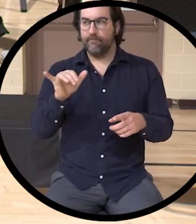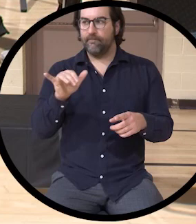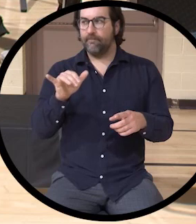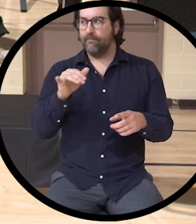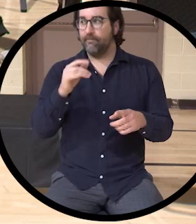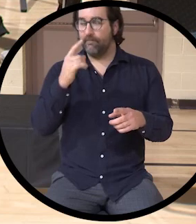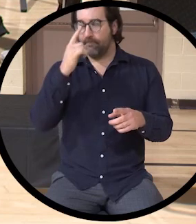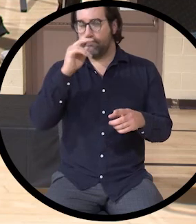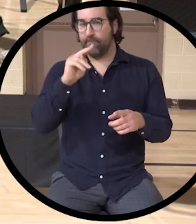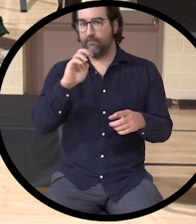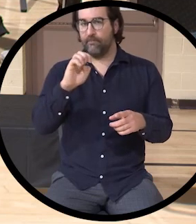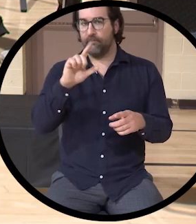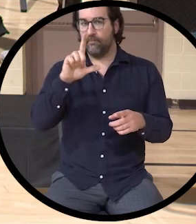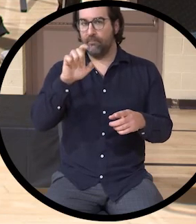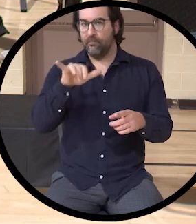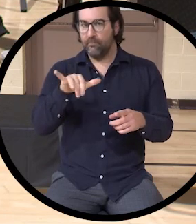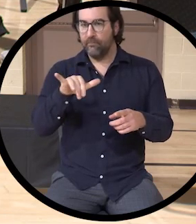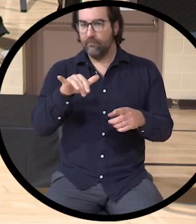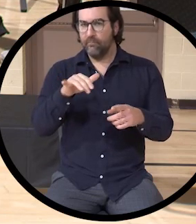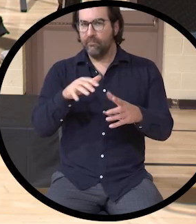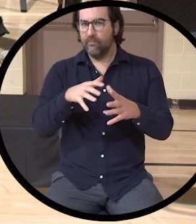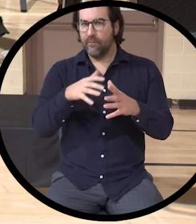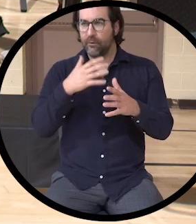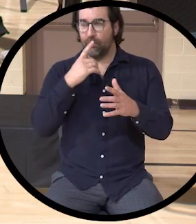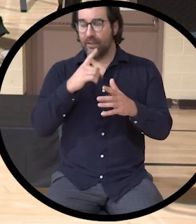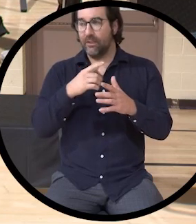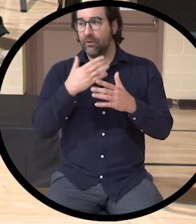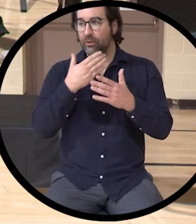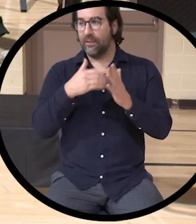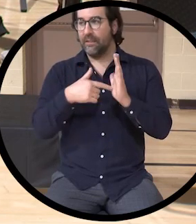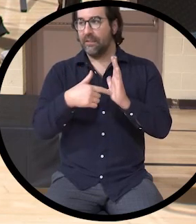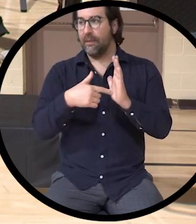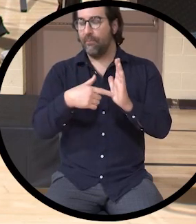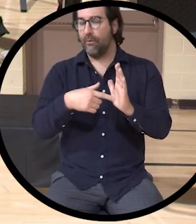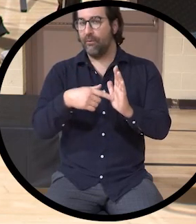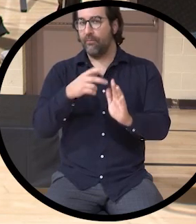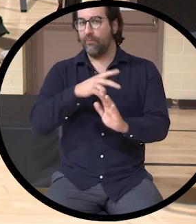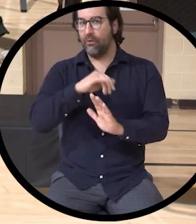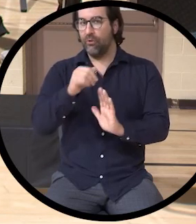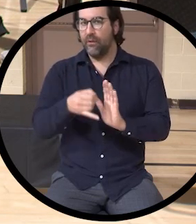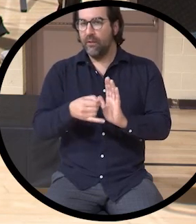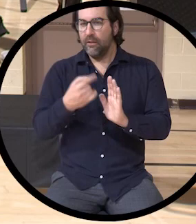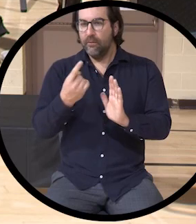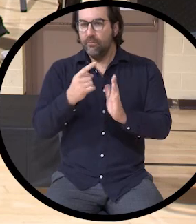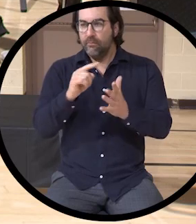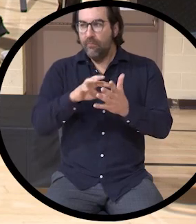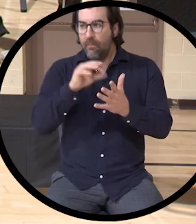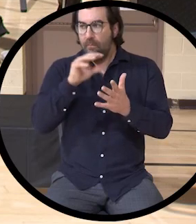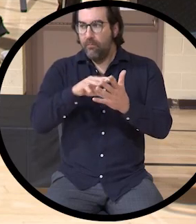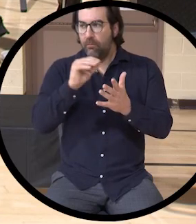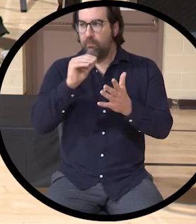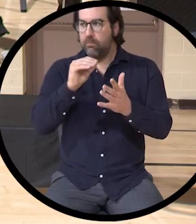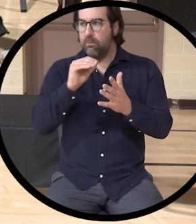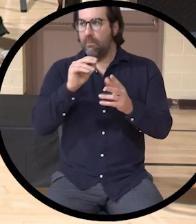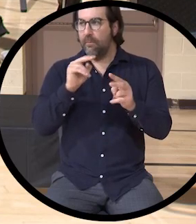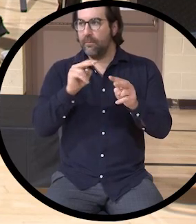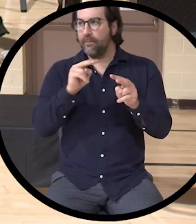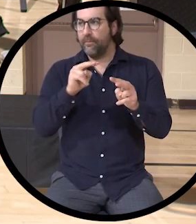think about Negley a lot as an example project. I think something that we can learn from Negley is that I was looking at some of